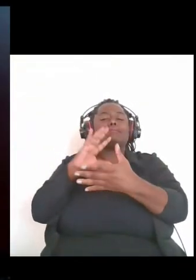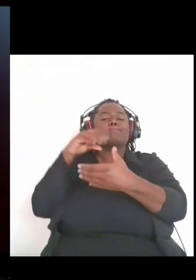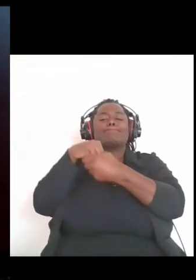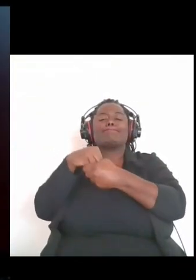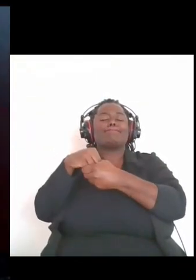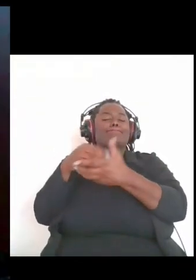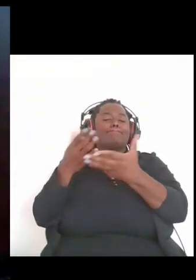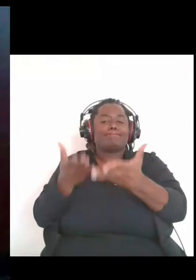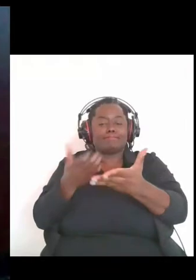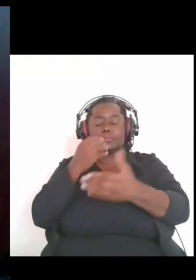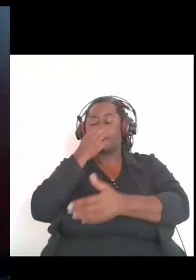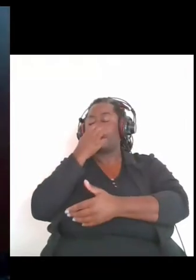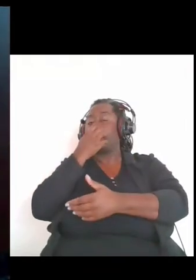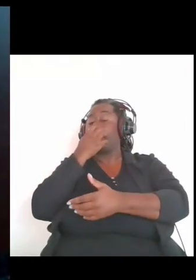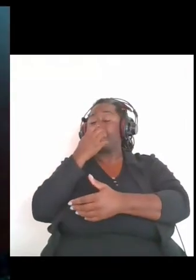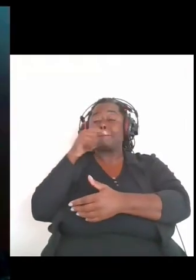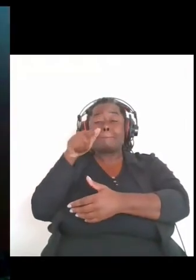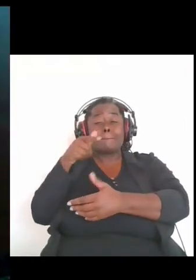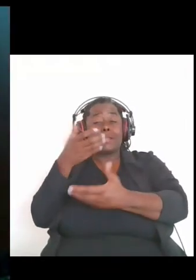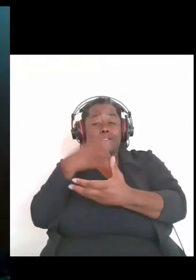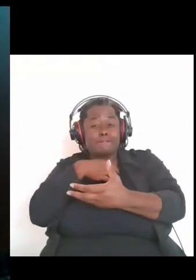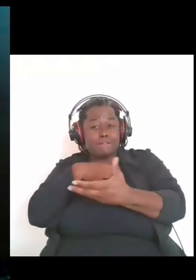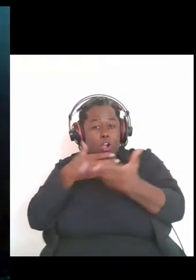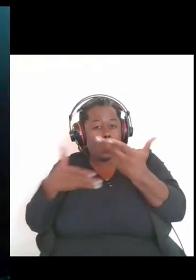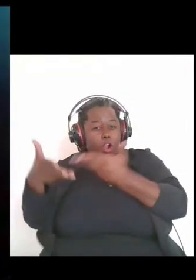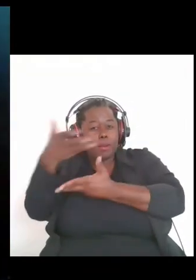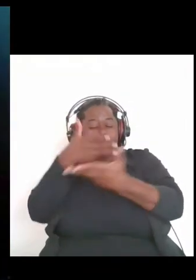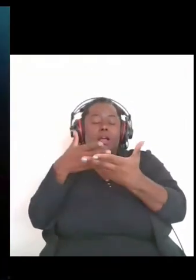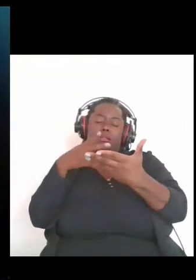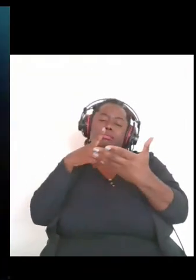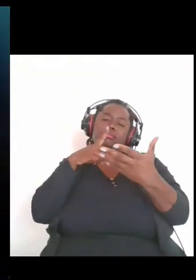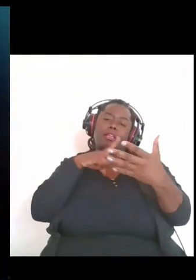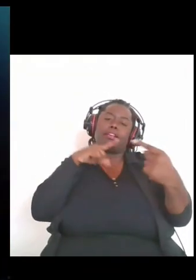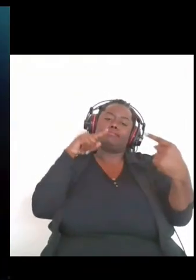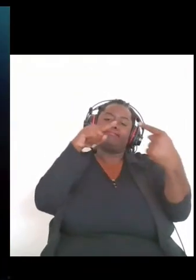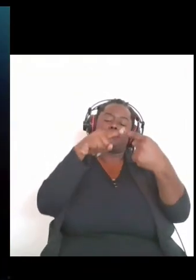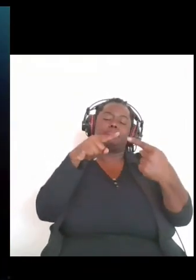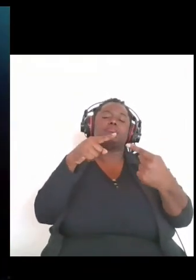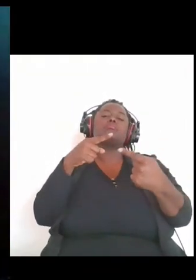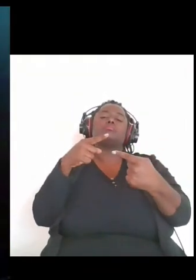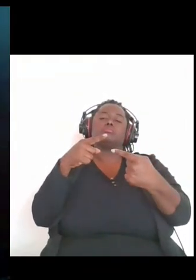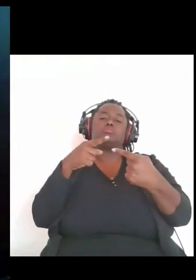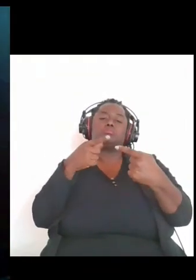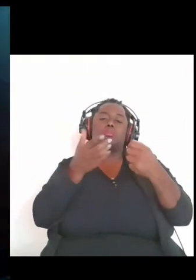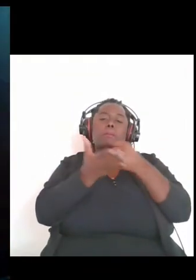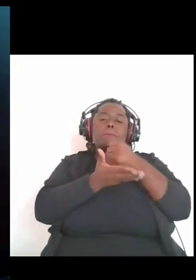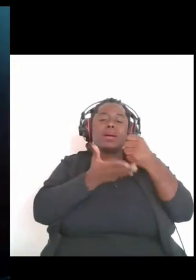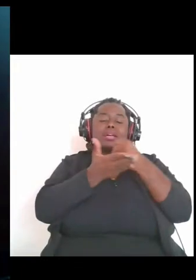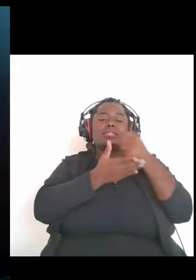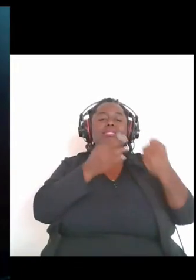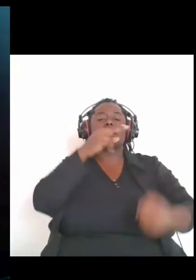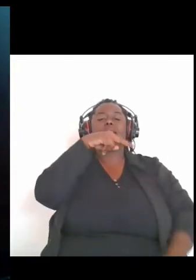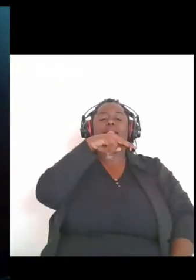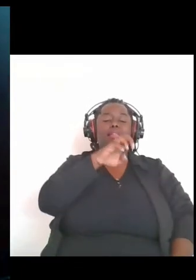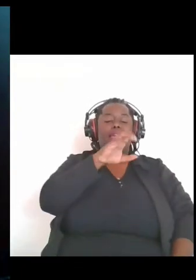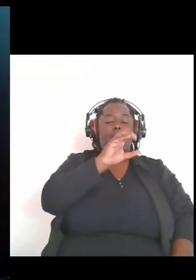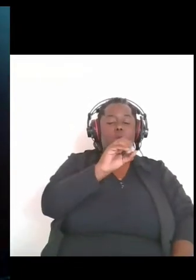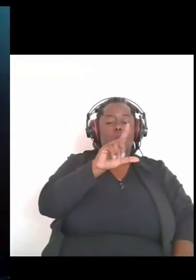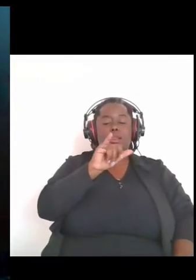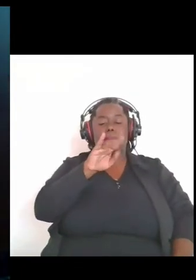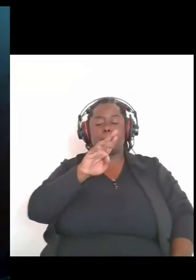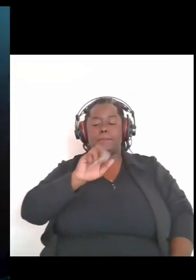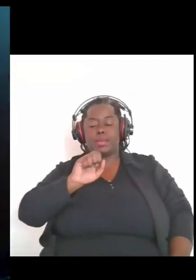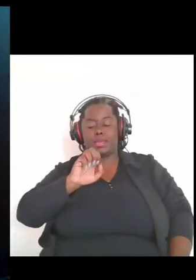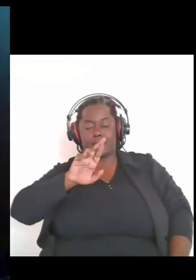they're part of this environment and this denimism this dynamic system has to do with the